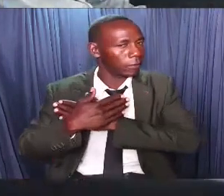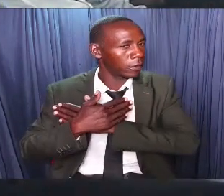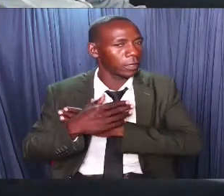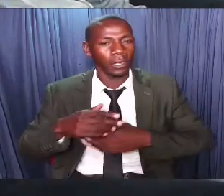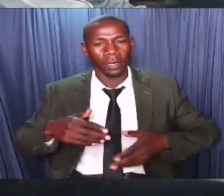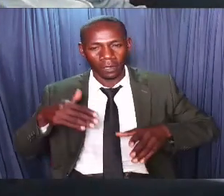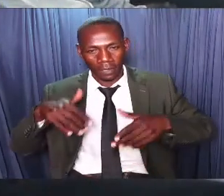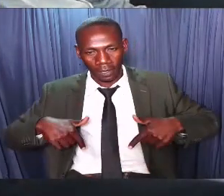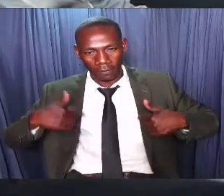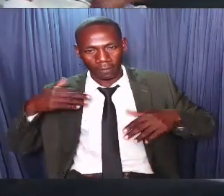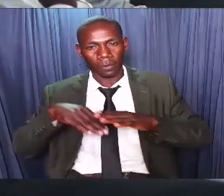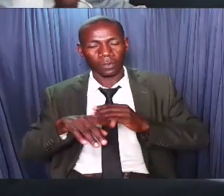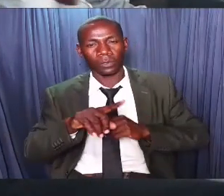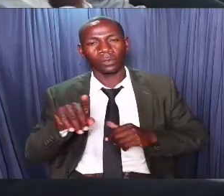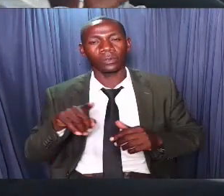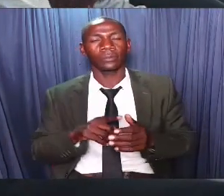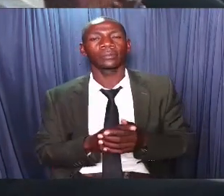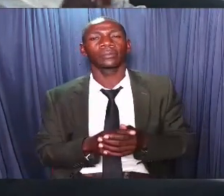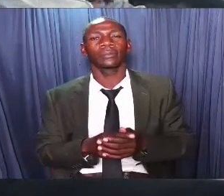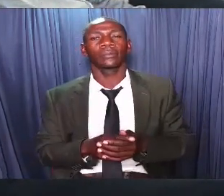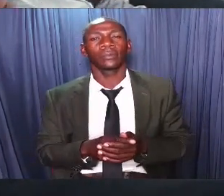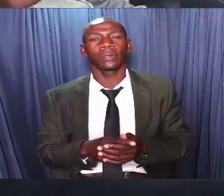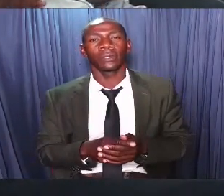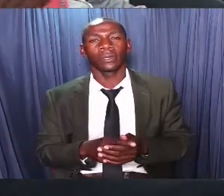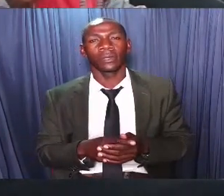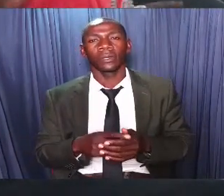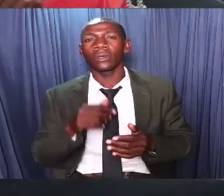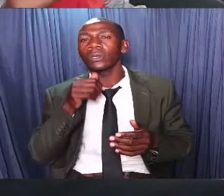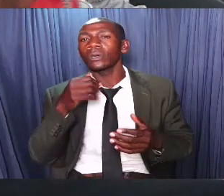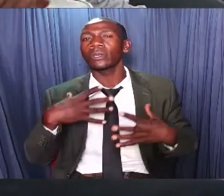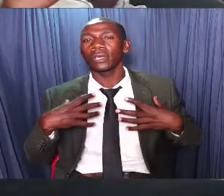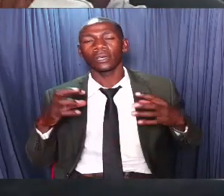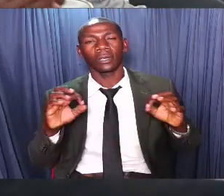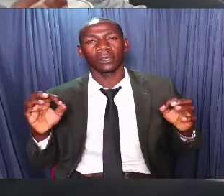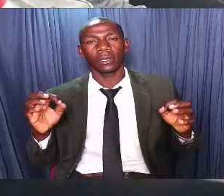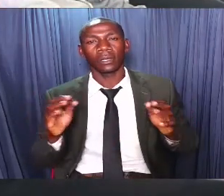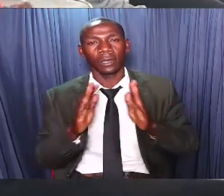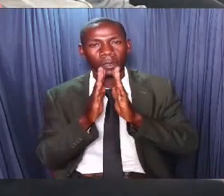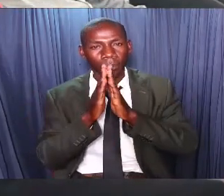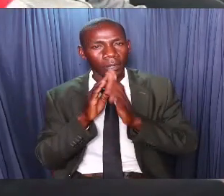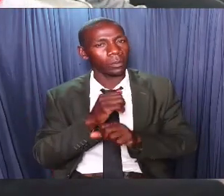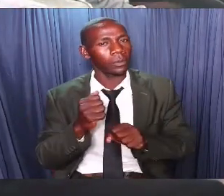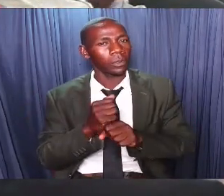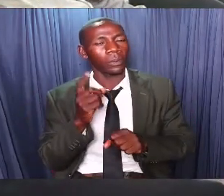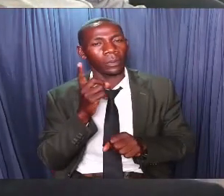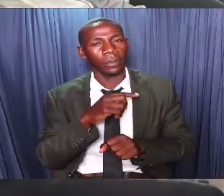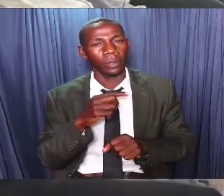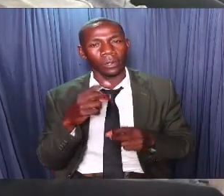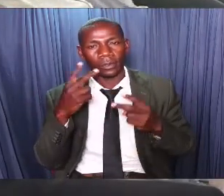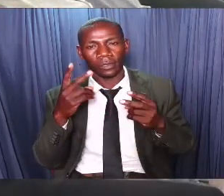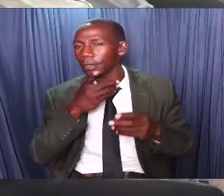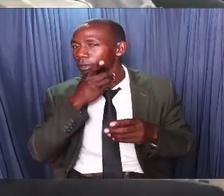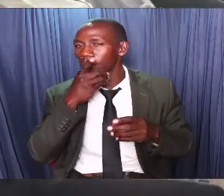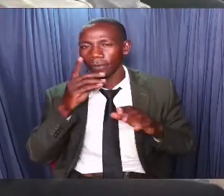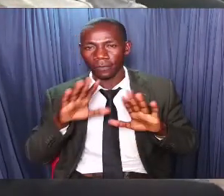uzima utaingia ndani. Life will come unto you. Hata pale hajapona. Where you're not healed. Umeombewa miaka yote. You've been prayed for all years. Utaona pamekauka